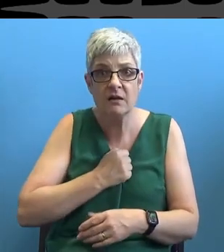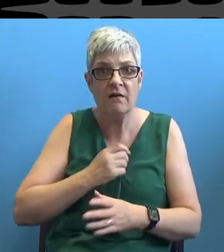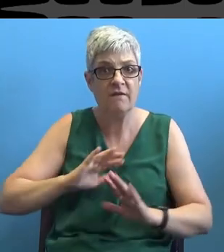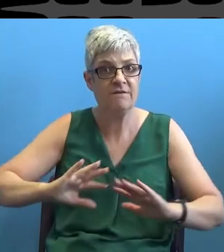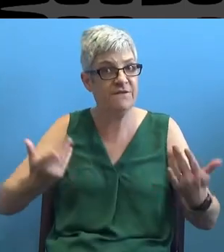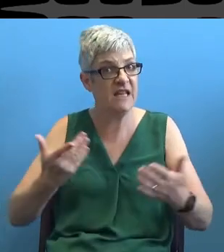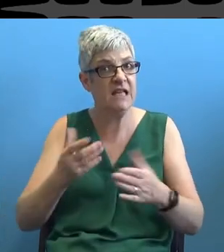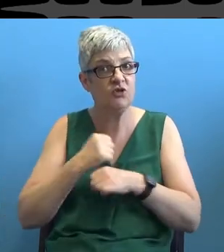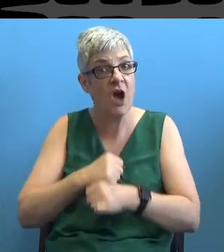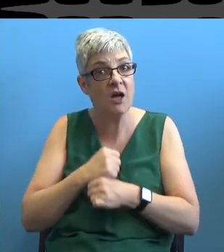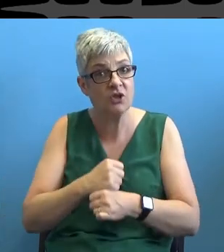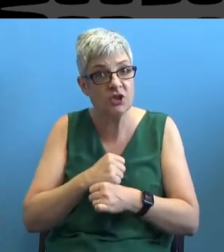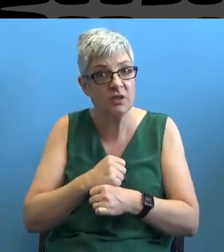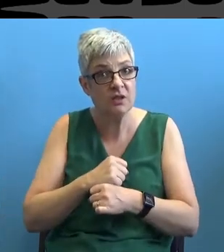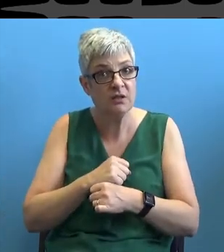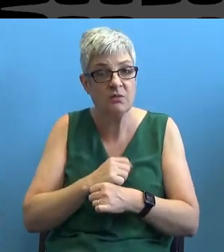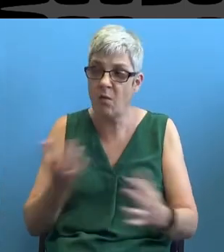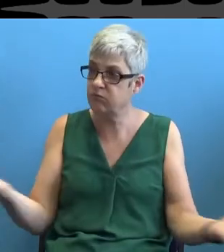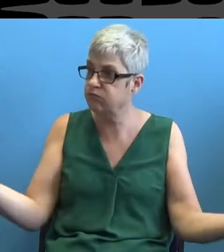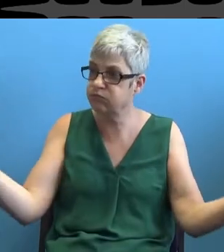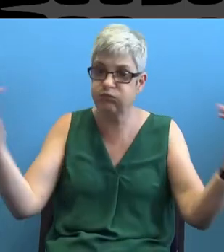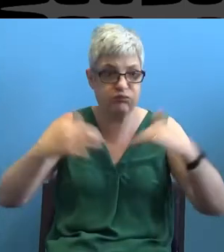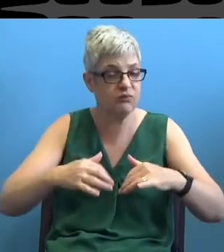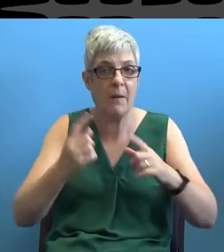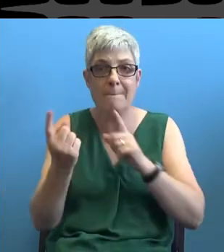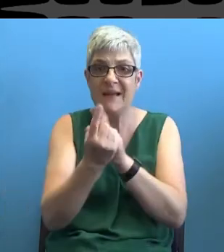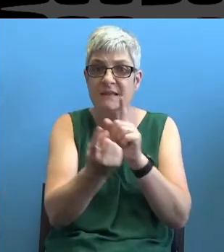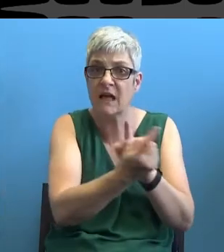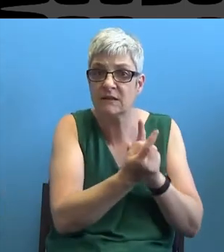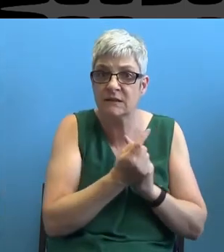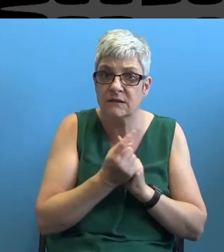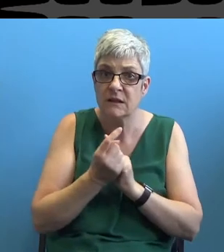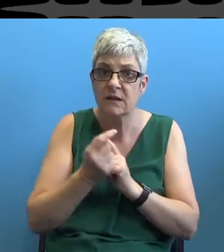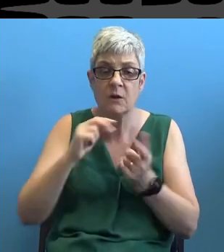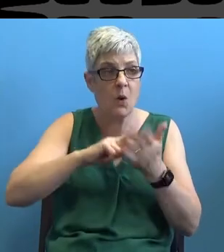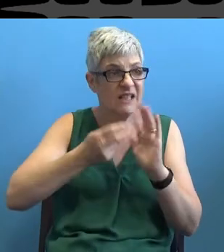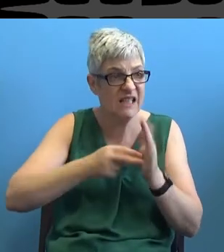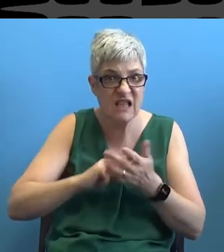did, without the meetings or the organisations that we used to know?